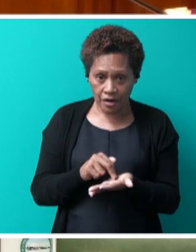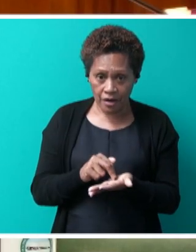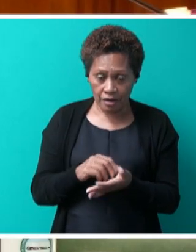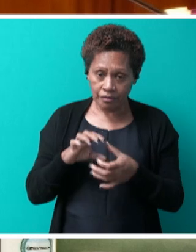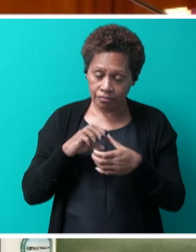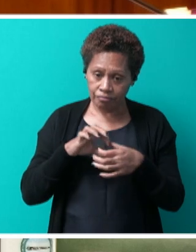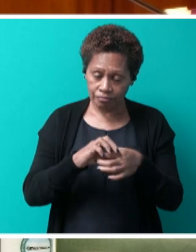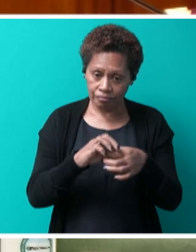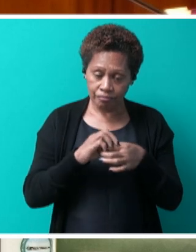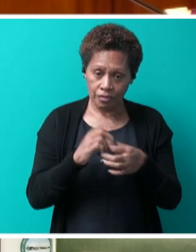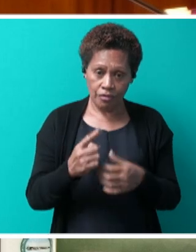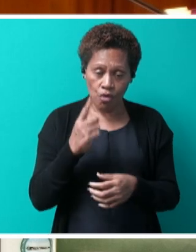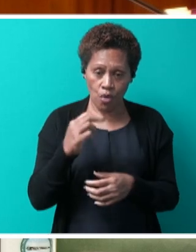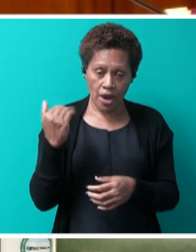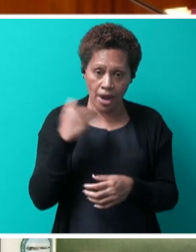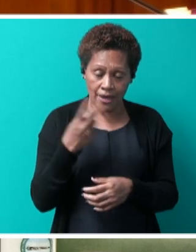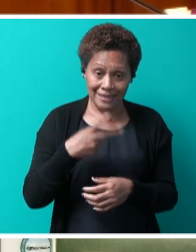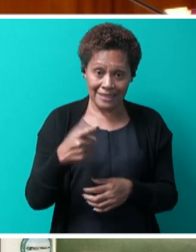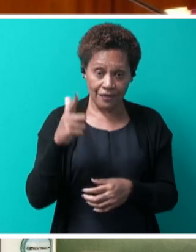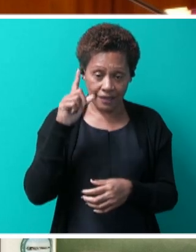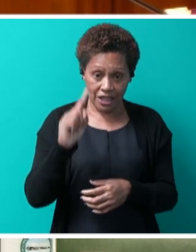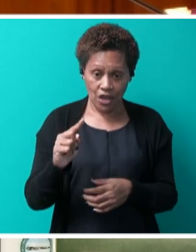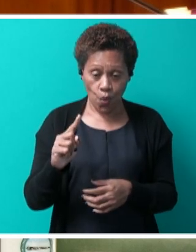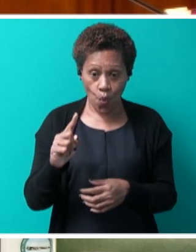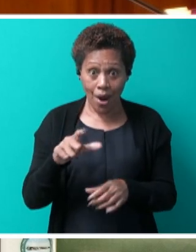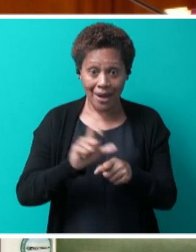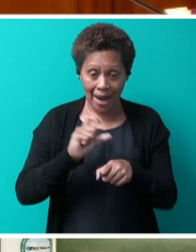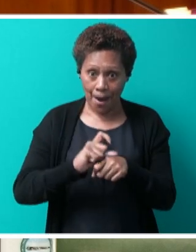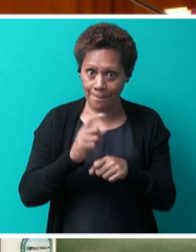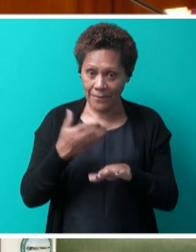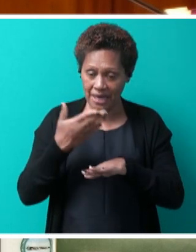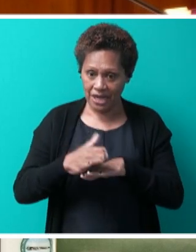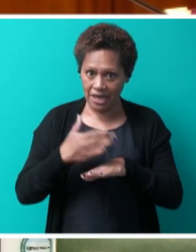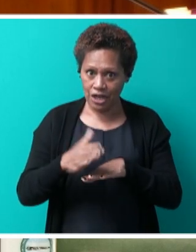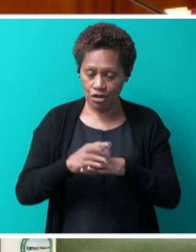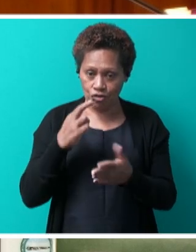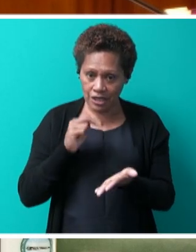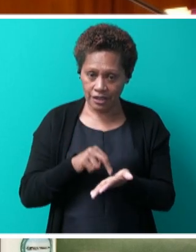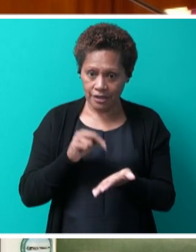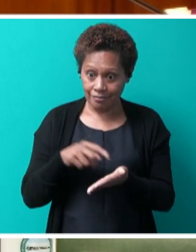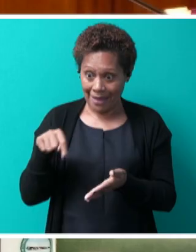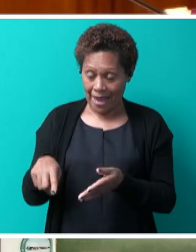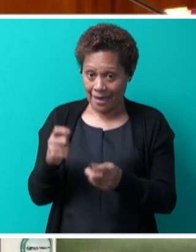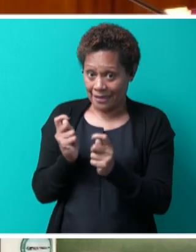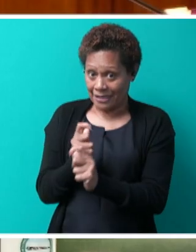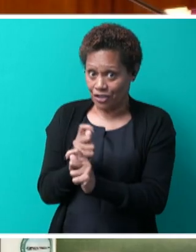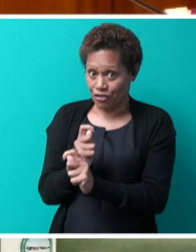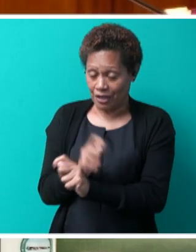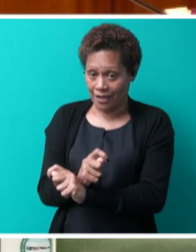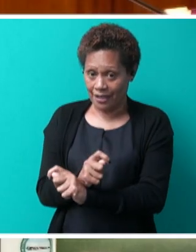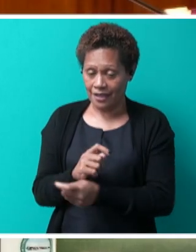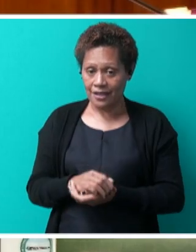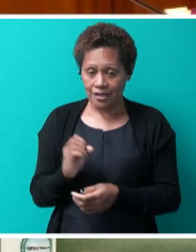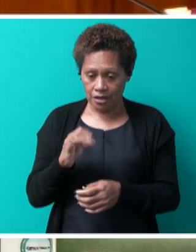about 171 new companies registration and 33 new renewals or amendments. More registrations were driven